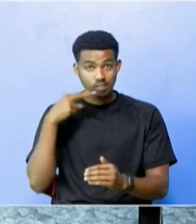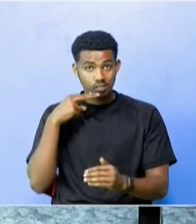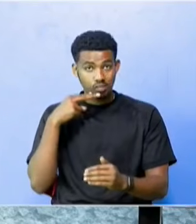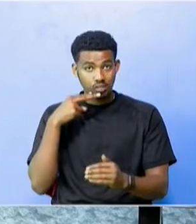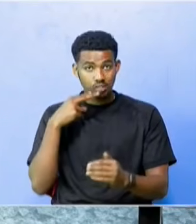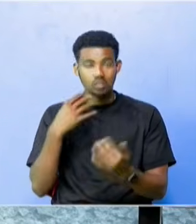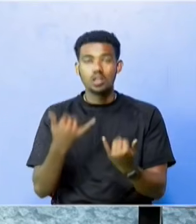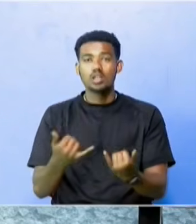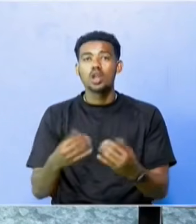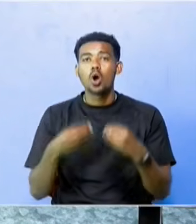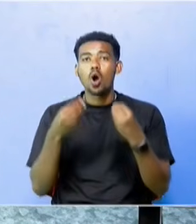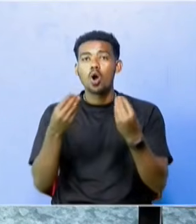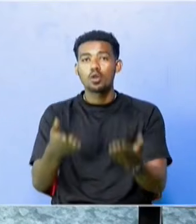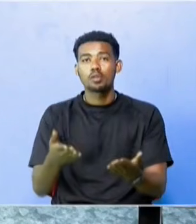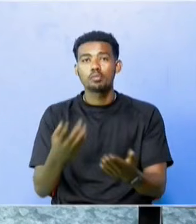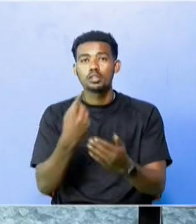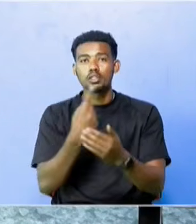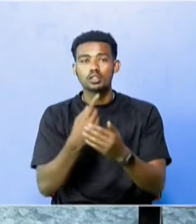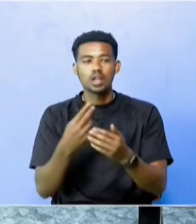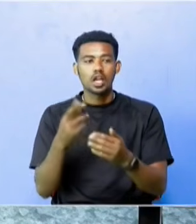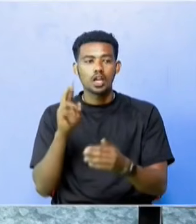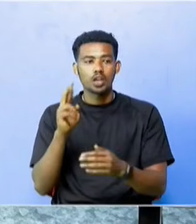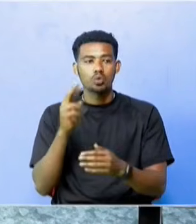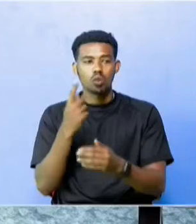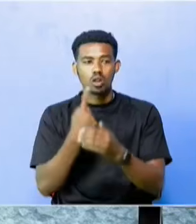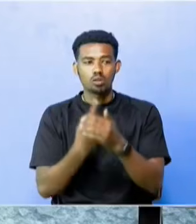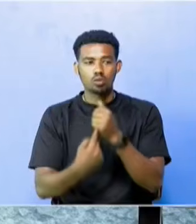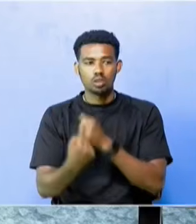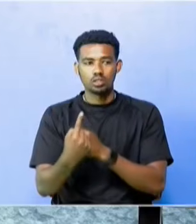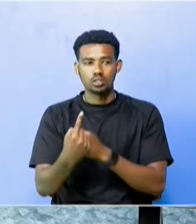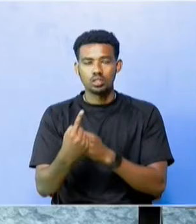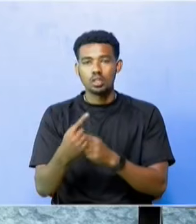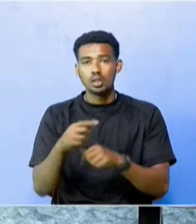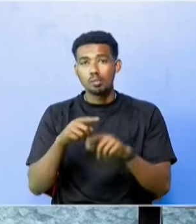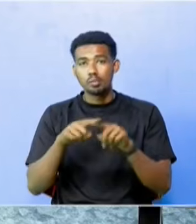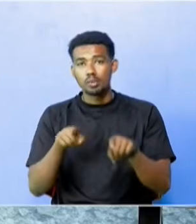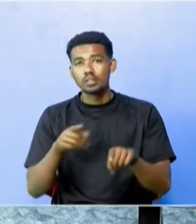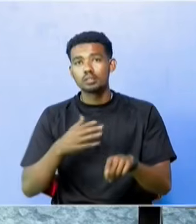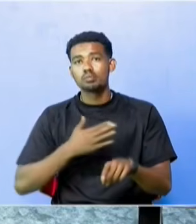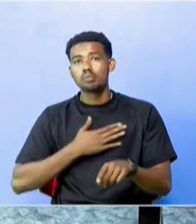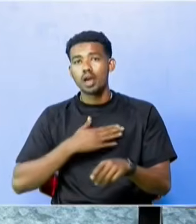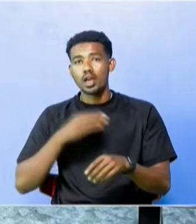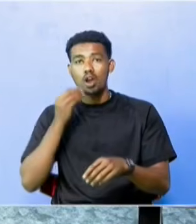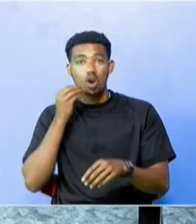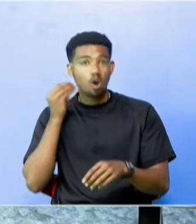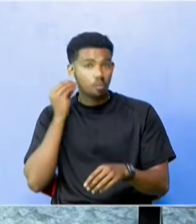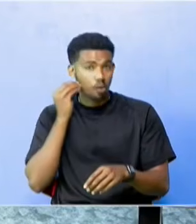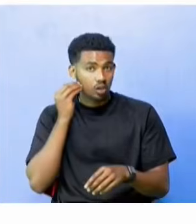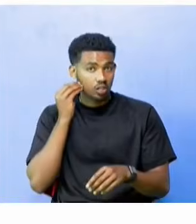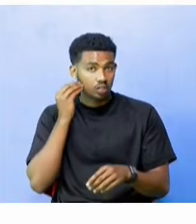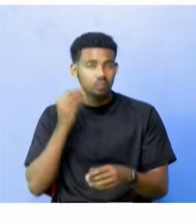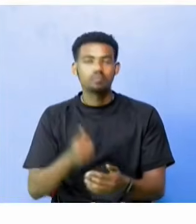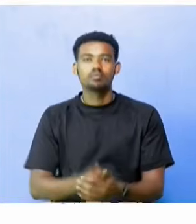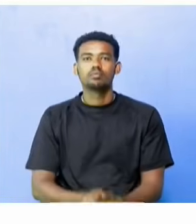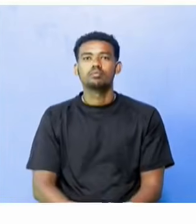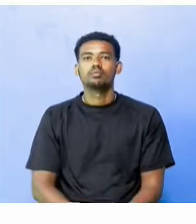I gave you only the regular ones, right? But on my homework, okay?